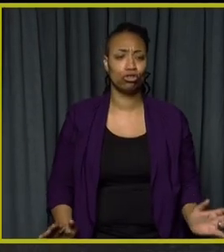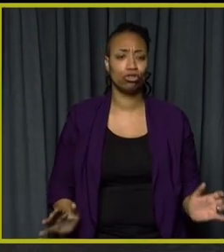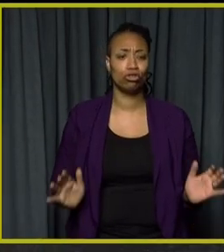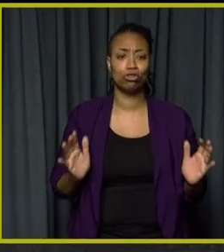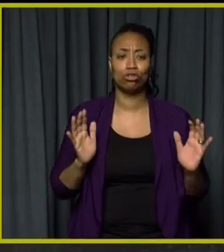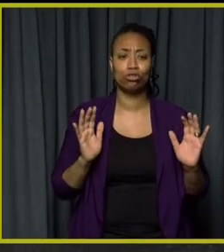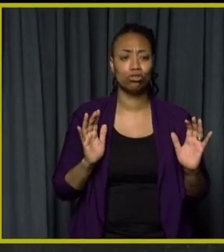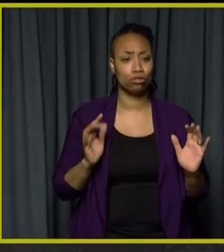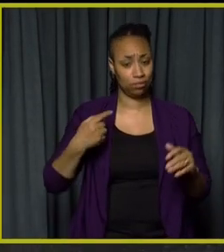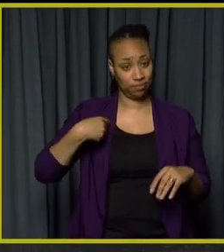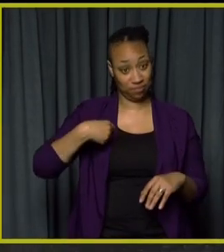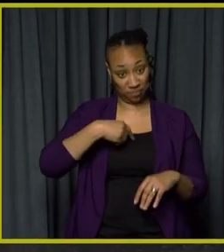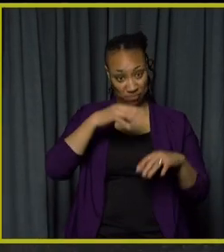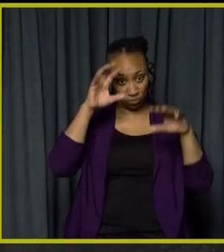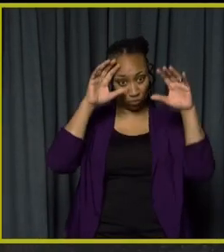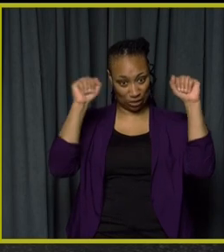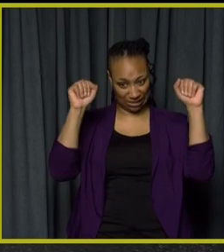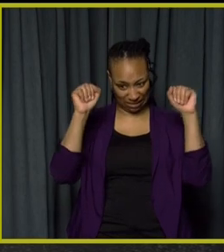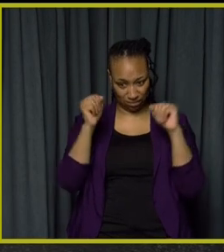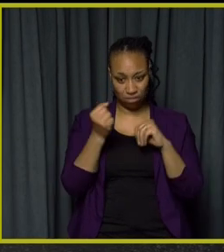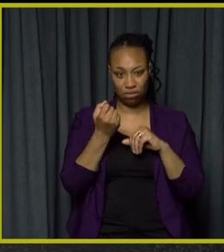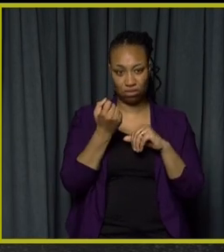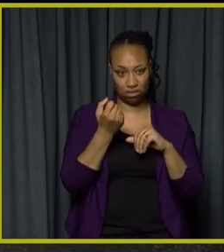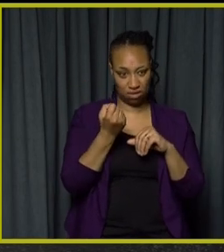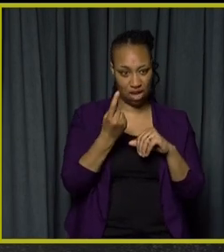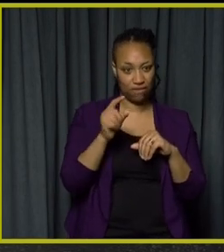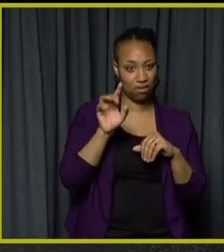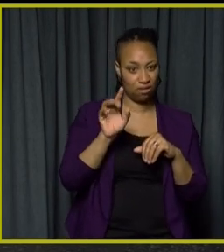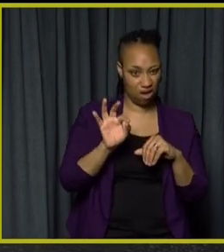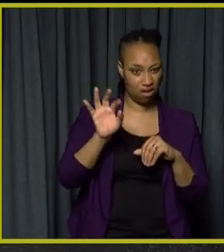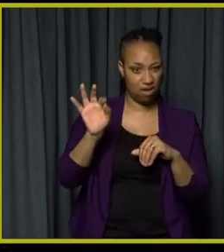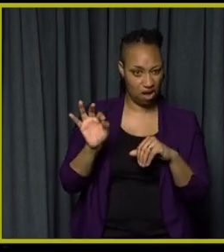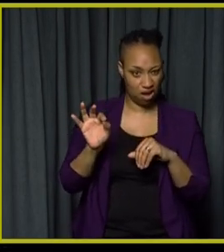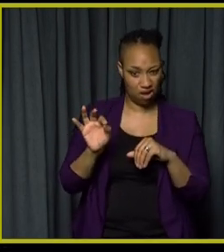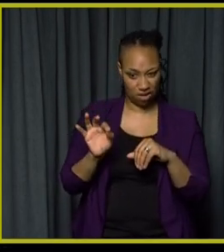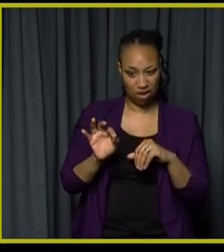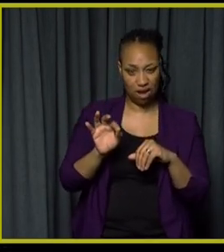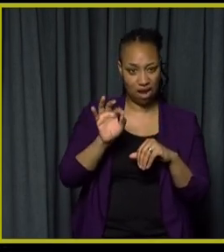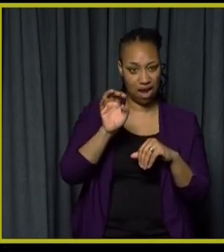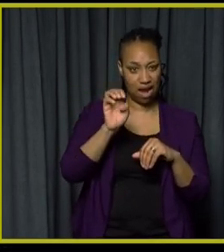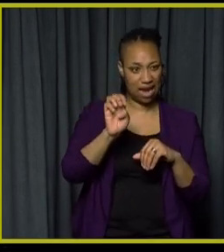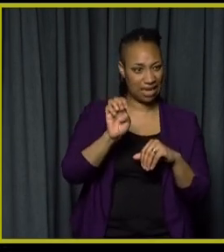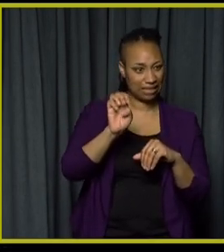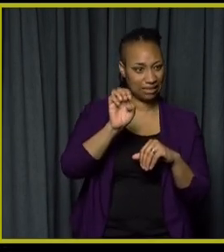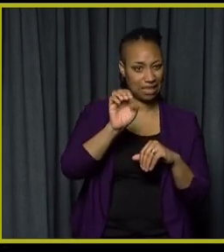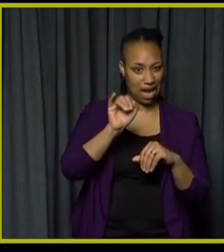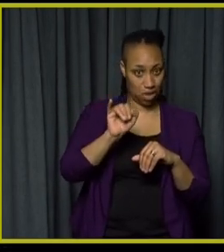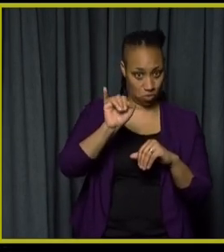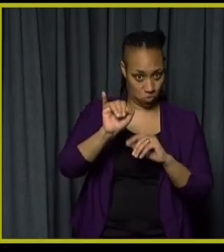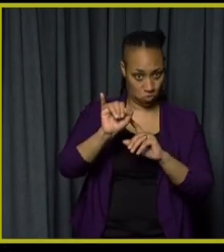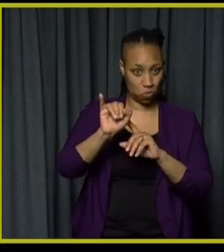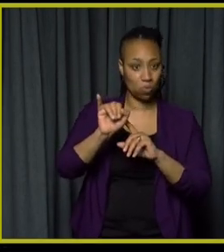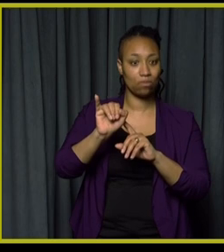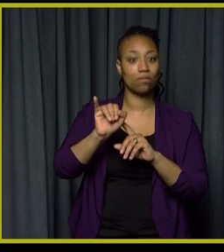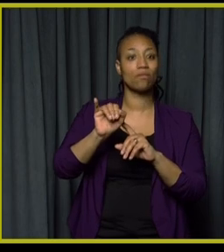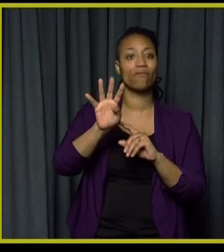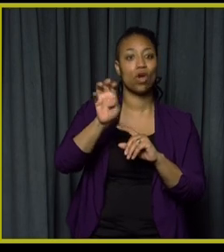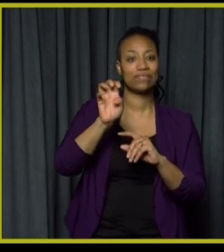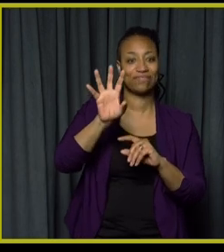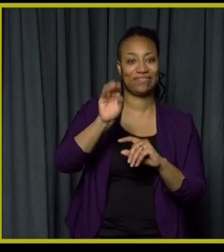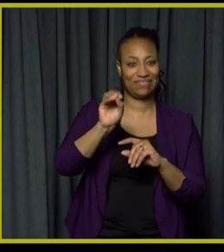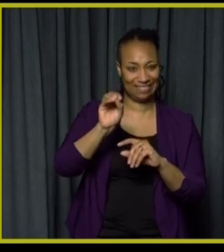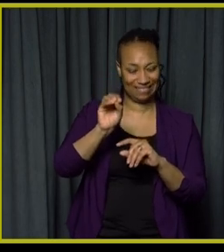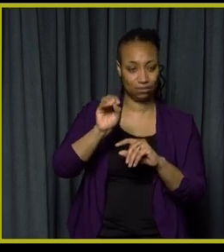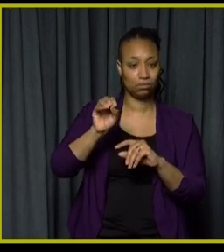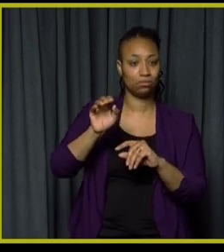of 1199 SEIU, representing 450,000 healthcare workers. Did